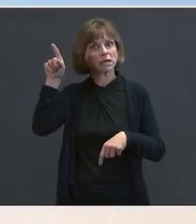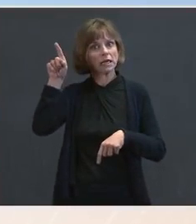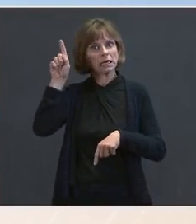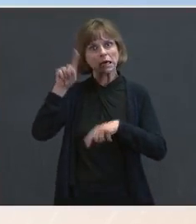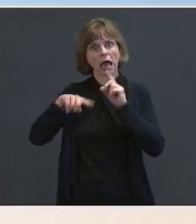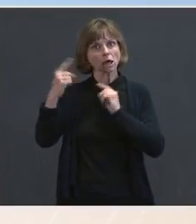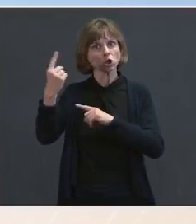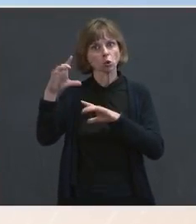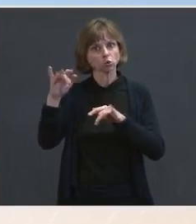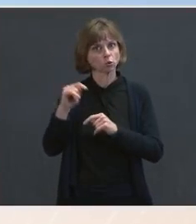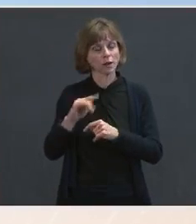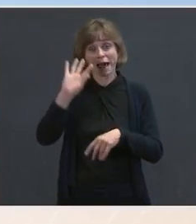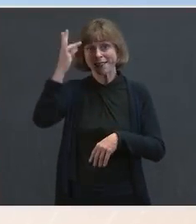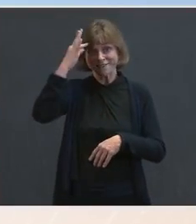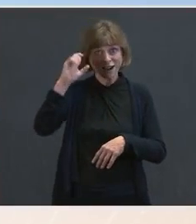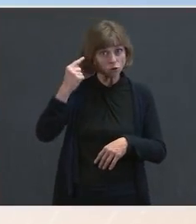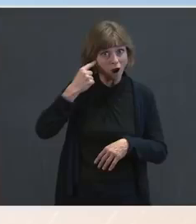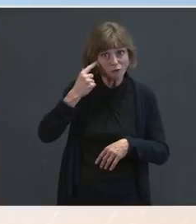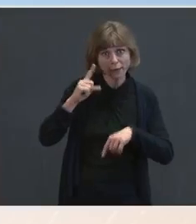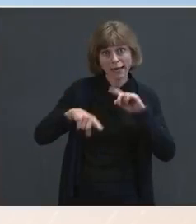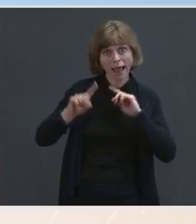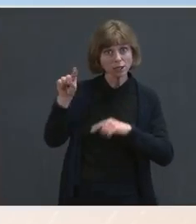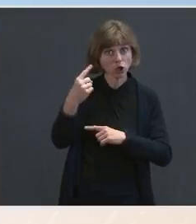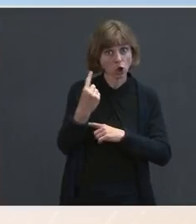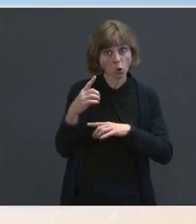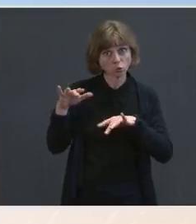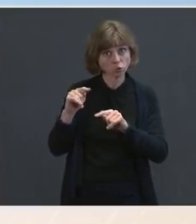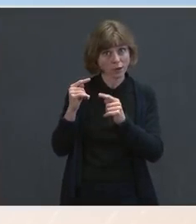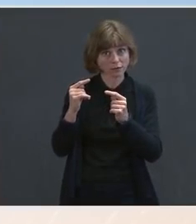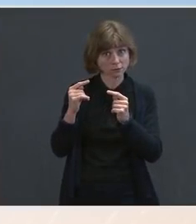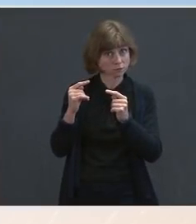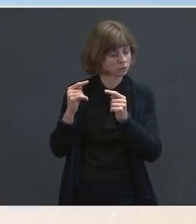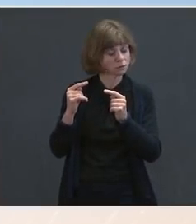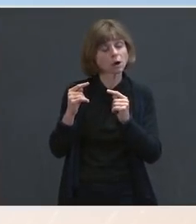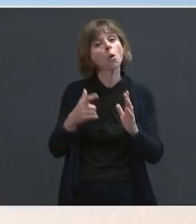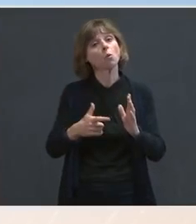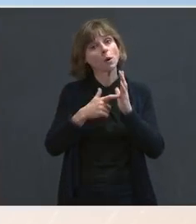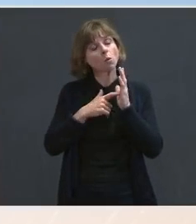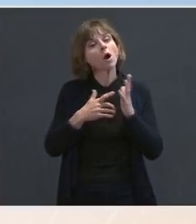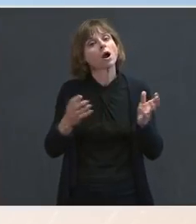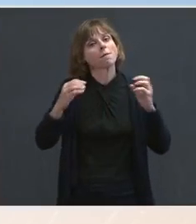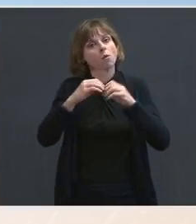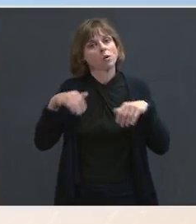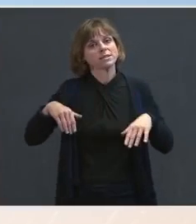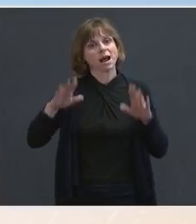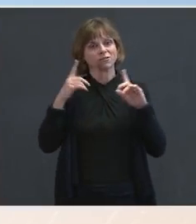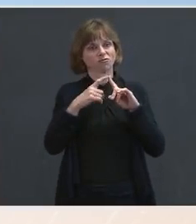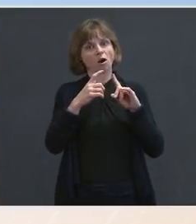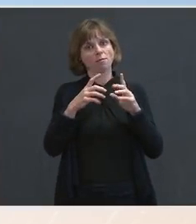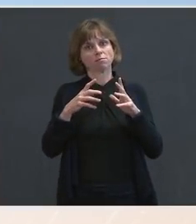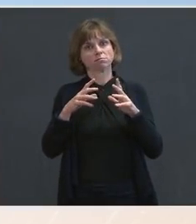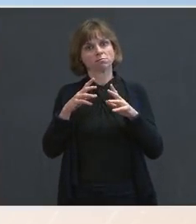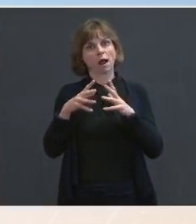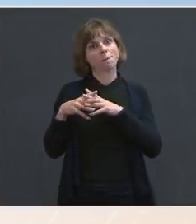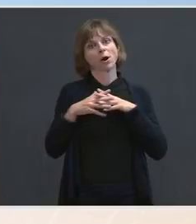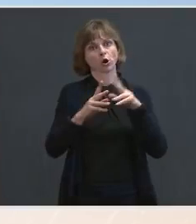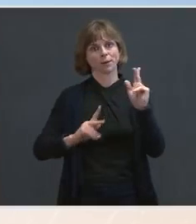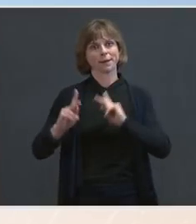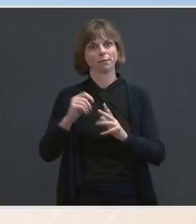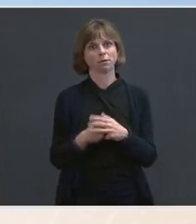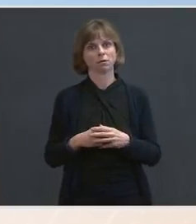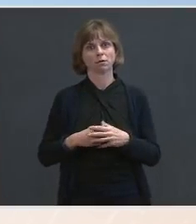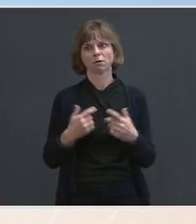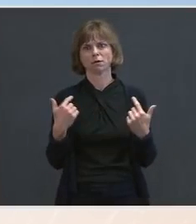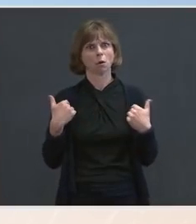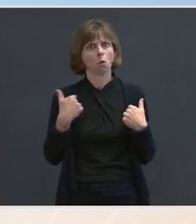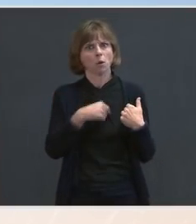federal government cannot do this alone. This is going to require additional sacrifice from the American people. He doesn't think that's easy. None of